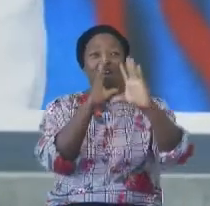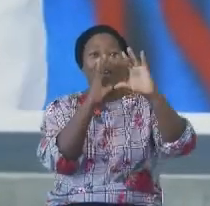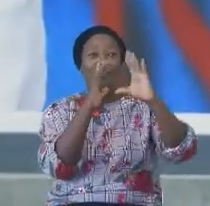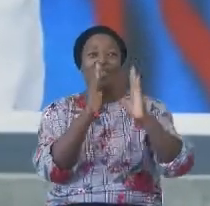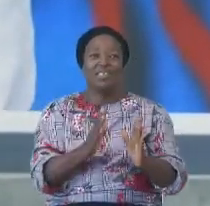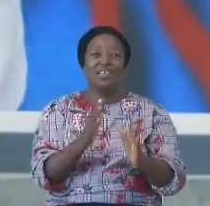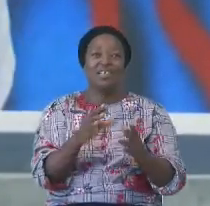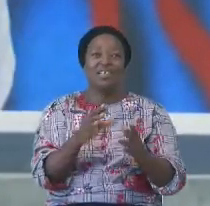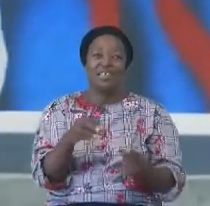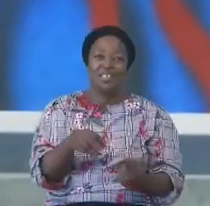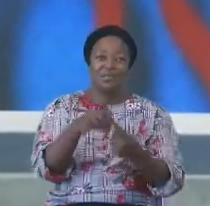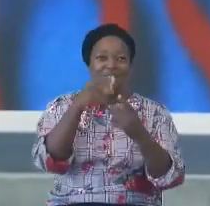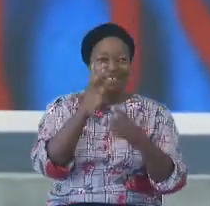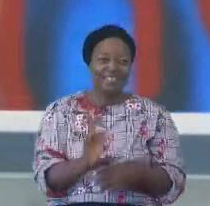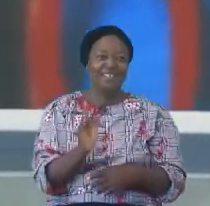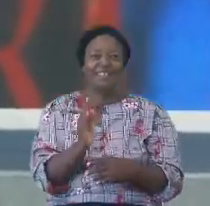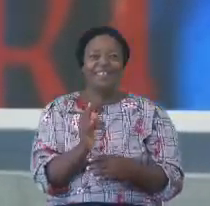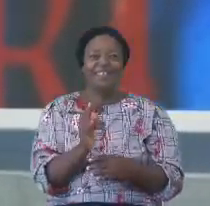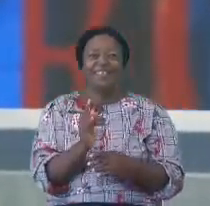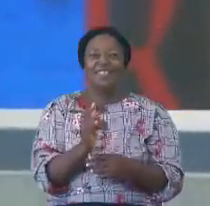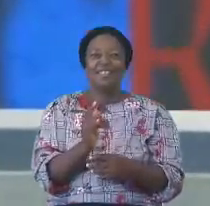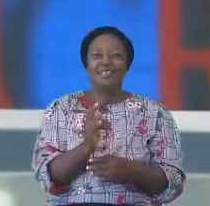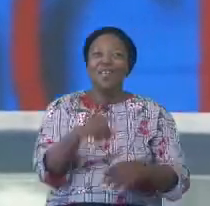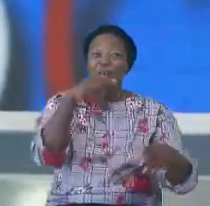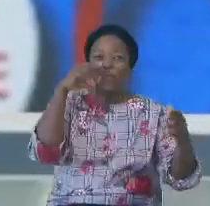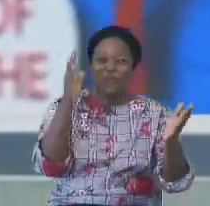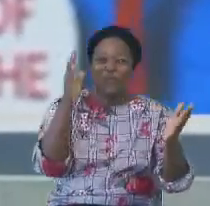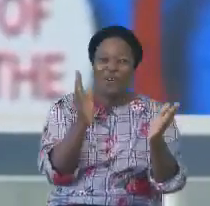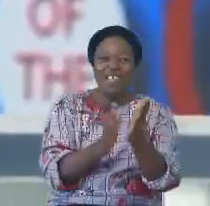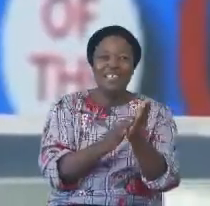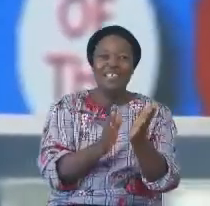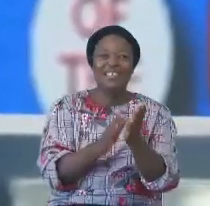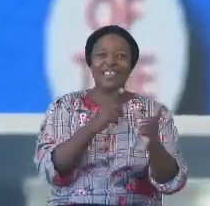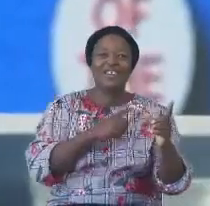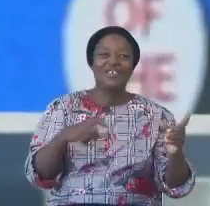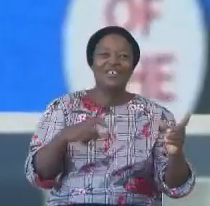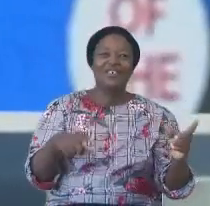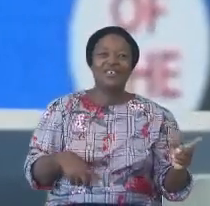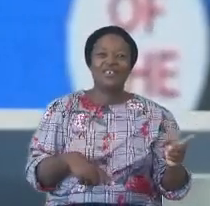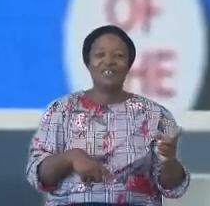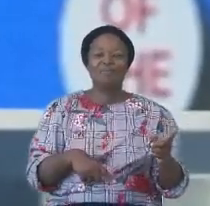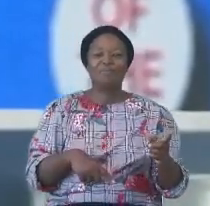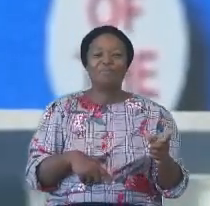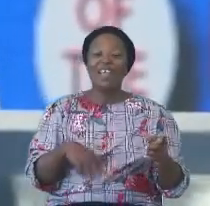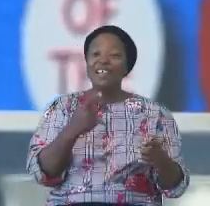the adult choir and to the trumpeters in particular.